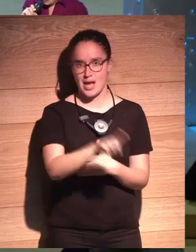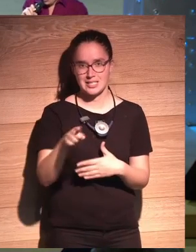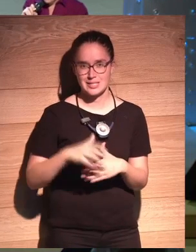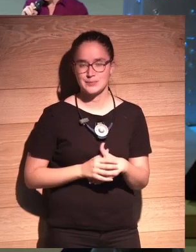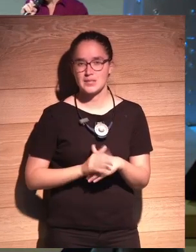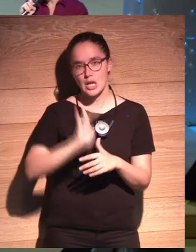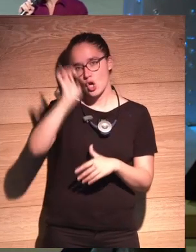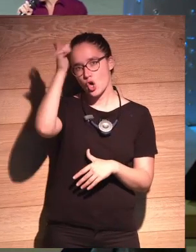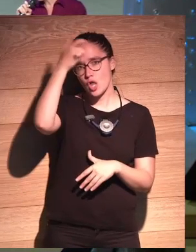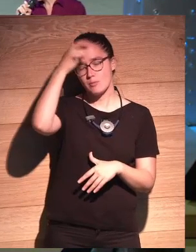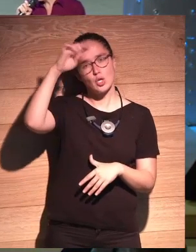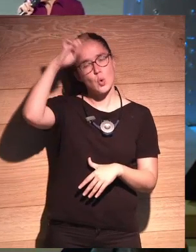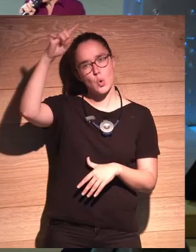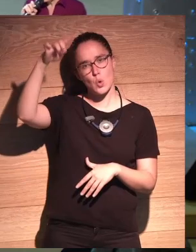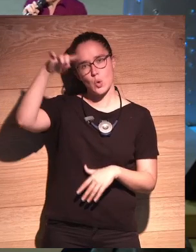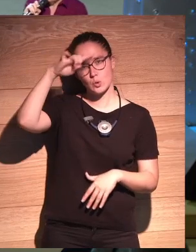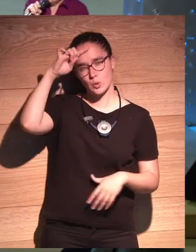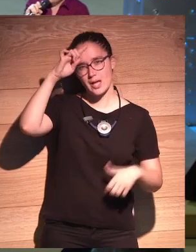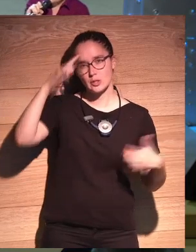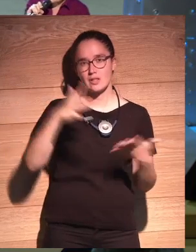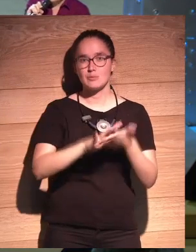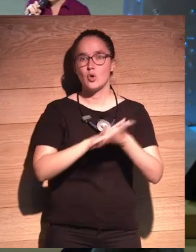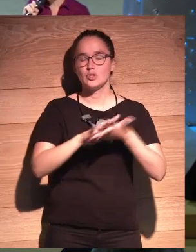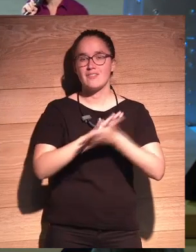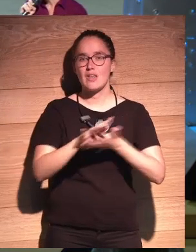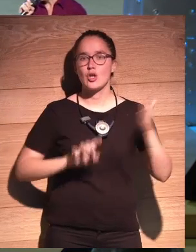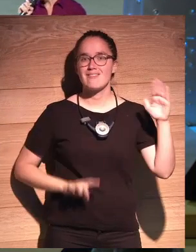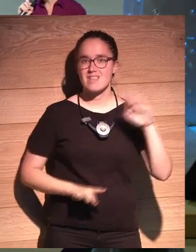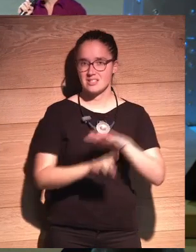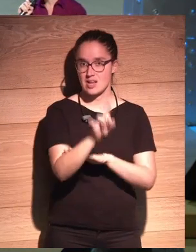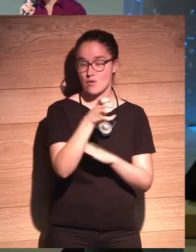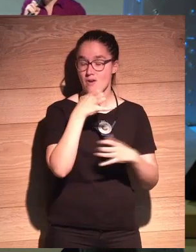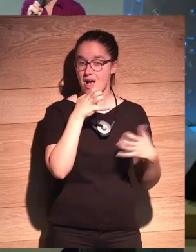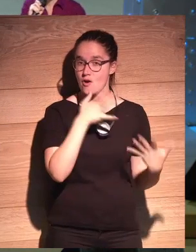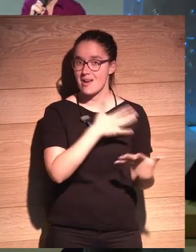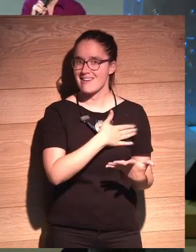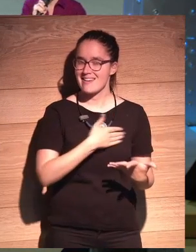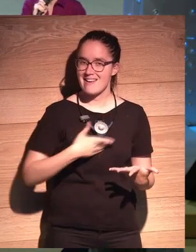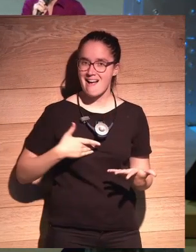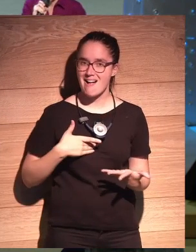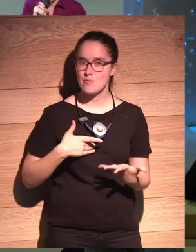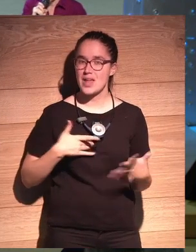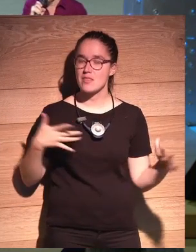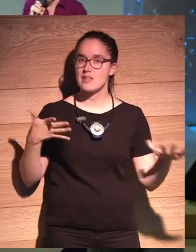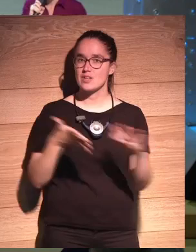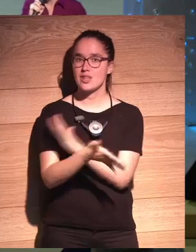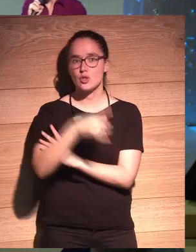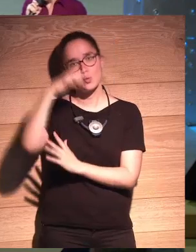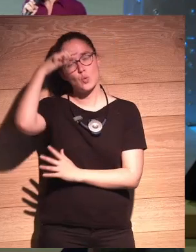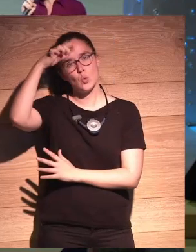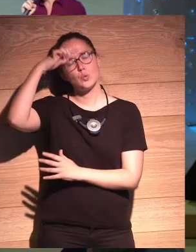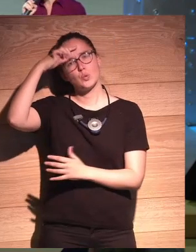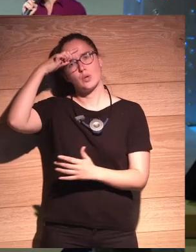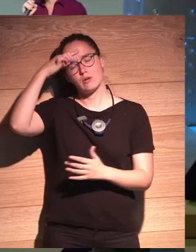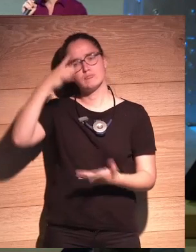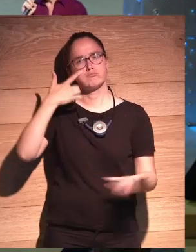human community. The concept of culture, once we've talked about development, I wanted